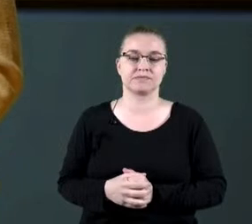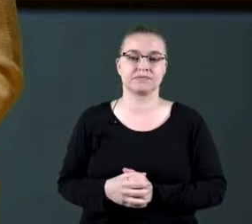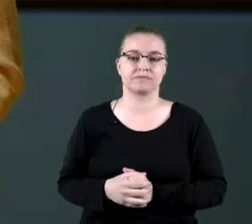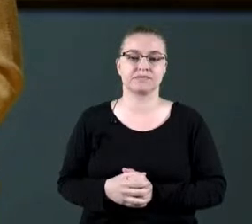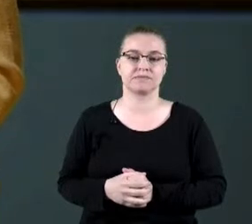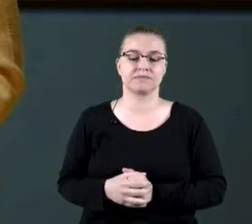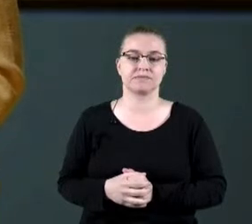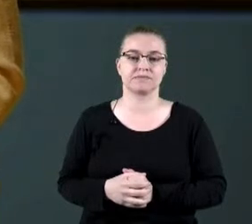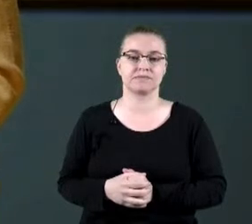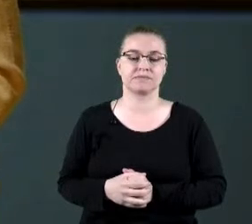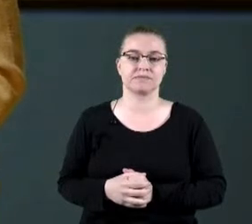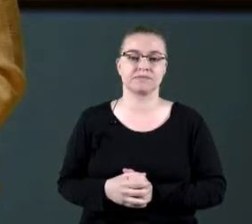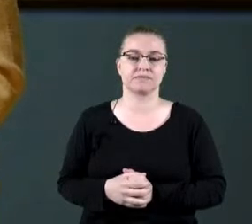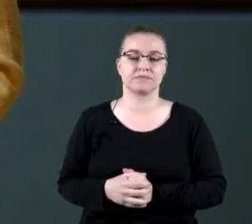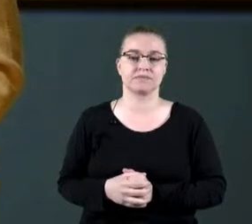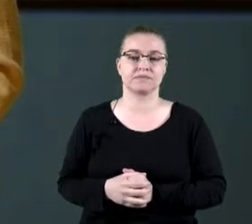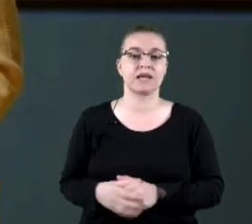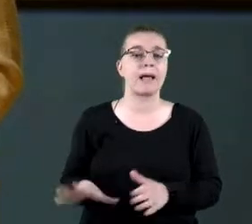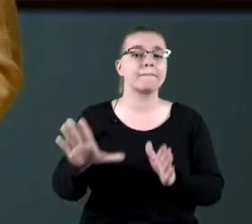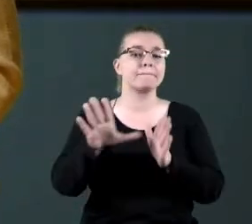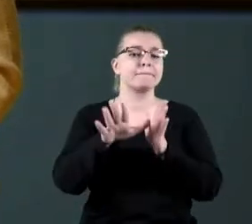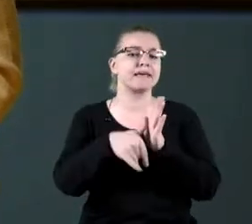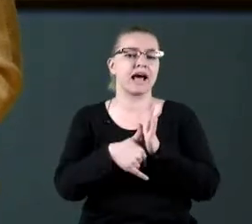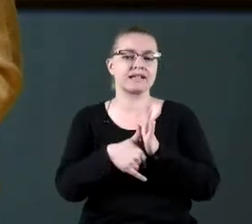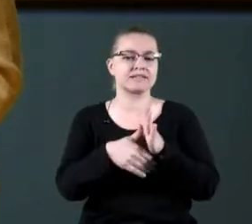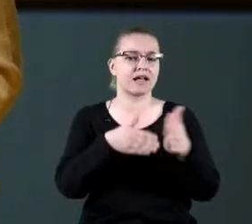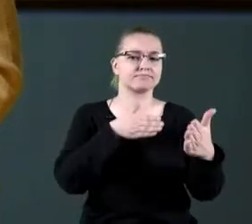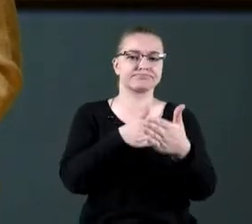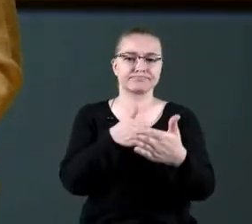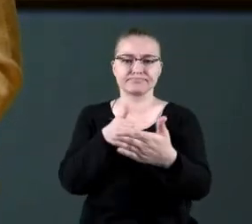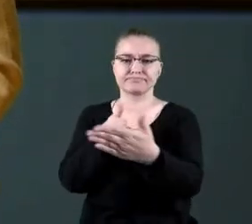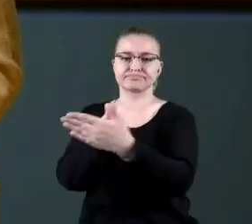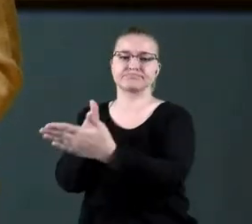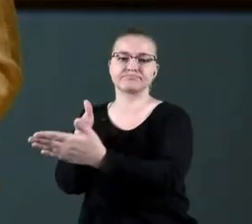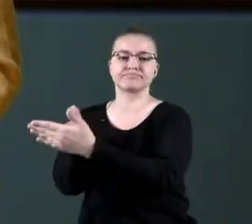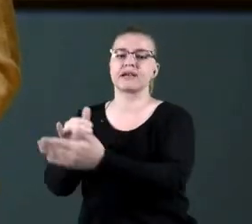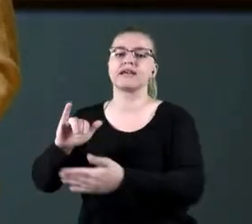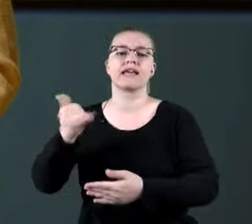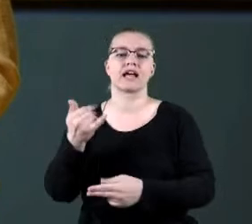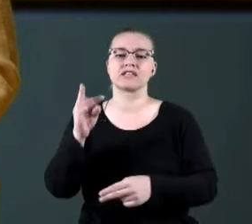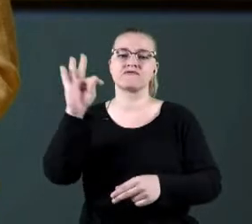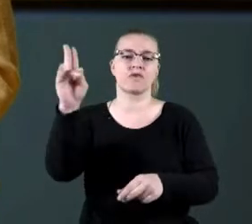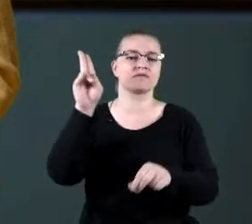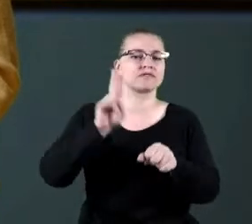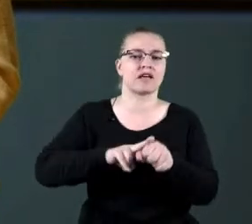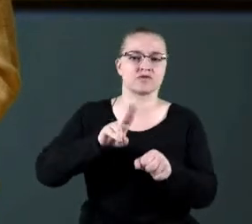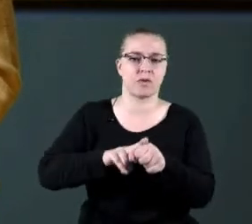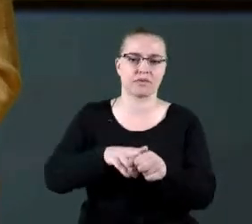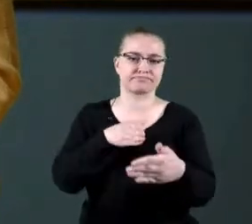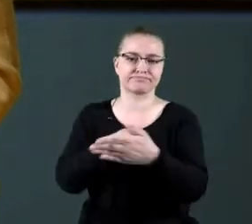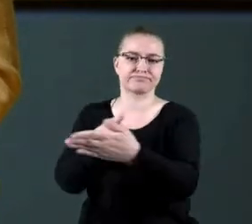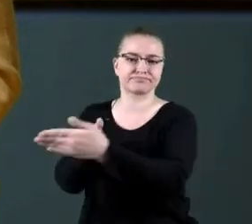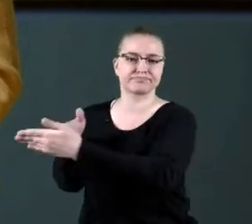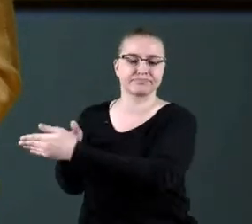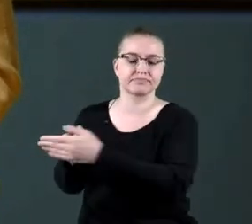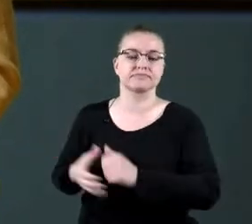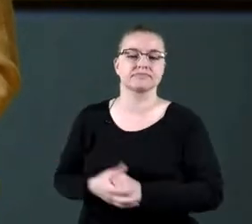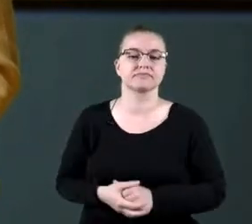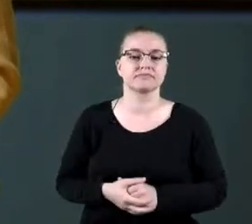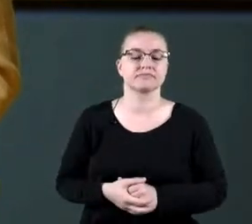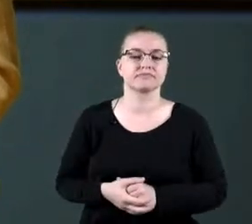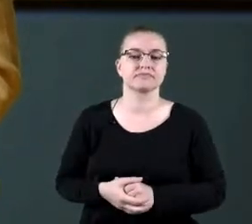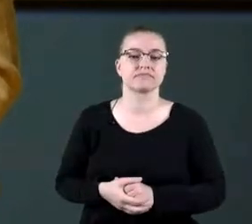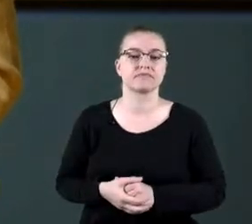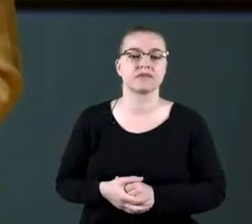is that municipalities are constrained by limited resources. Evidence-based decision-making is a powerful tool for